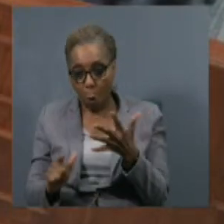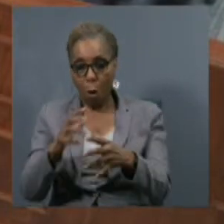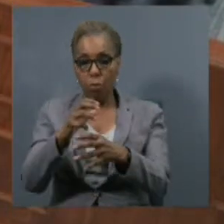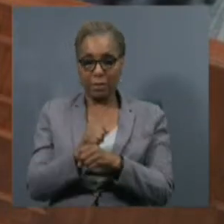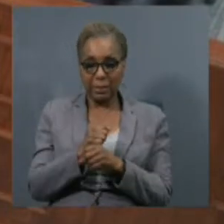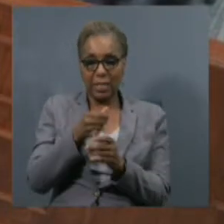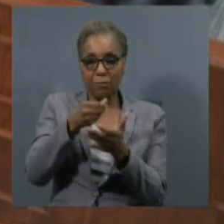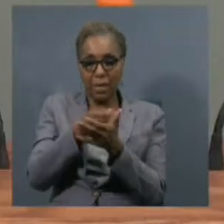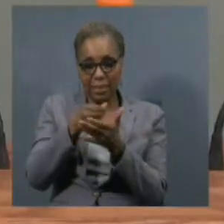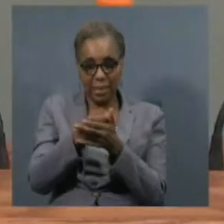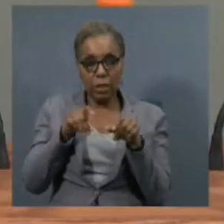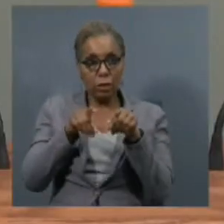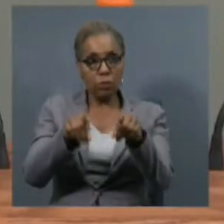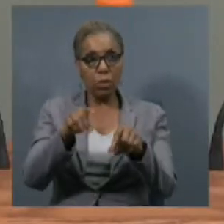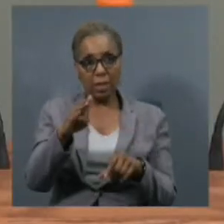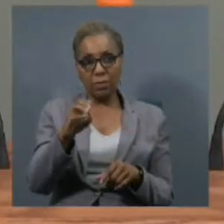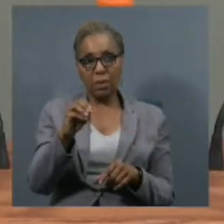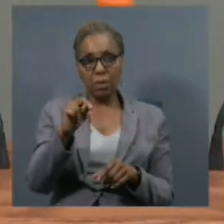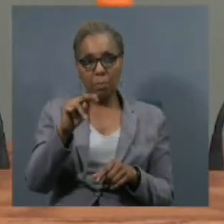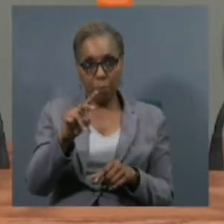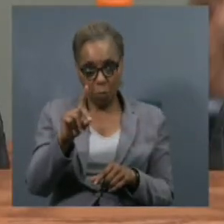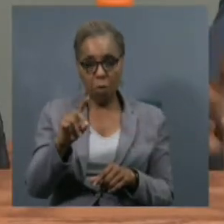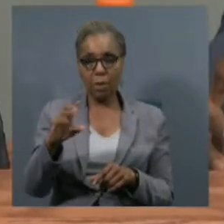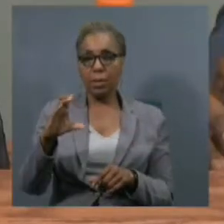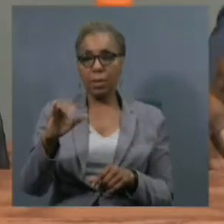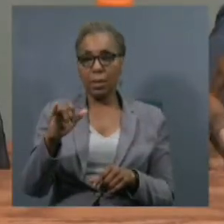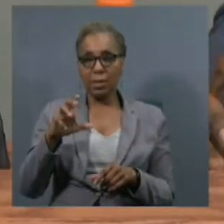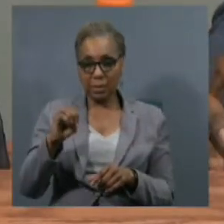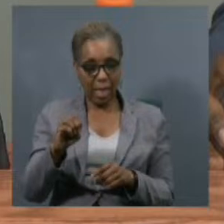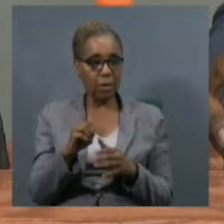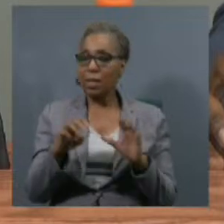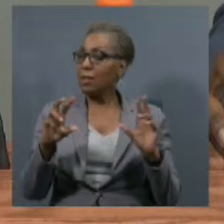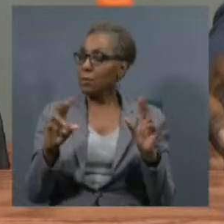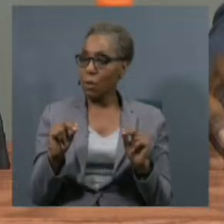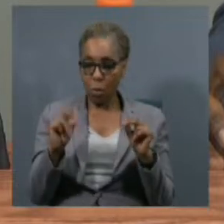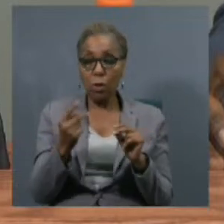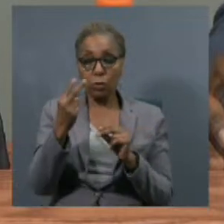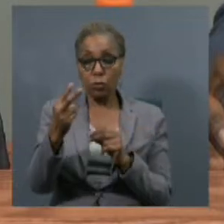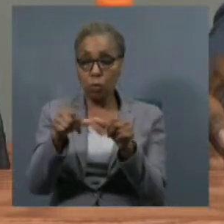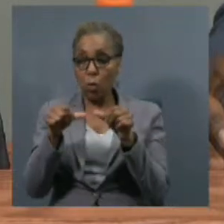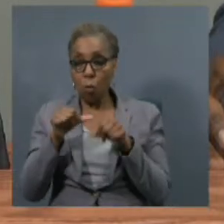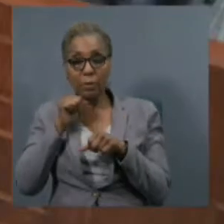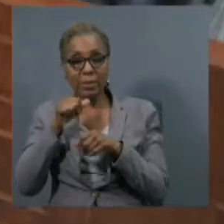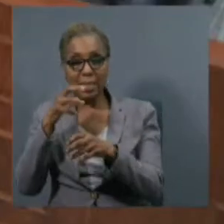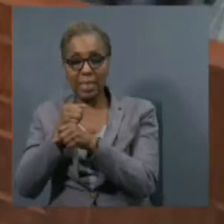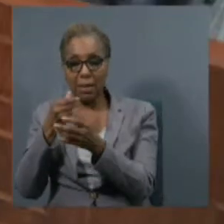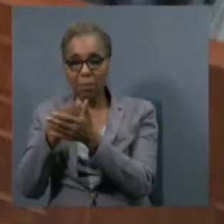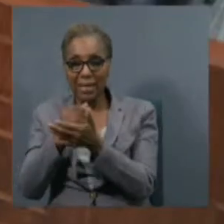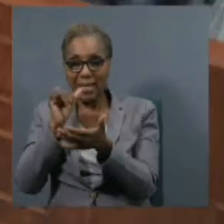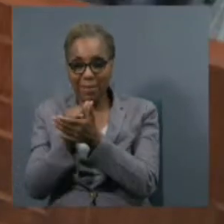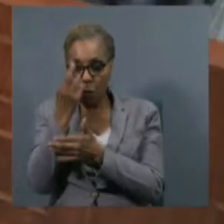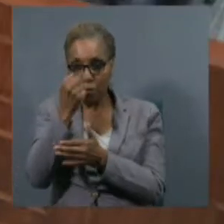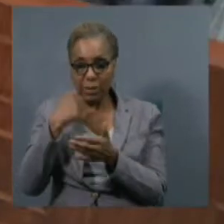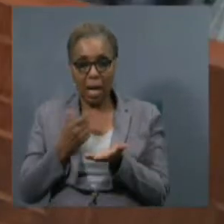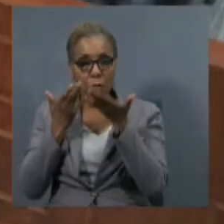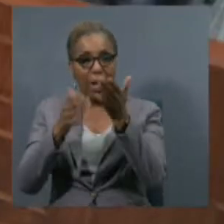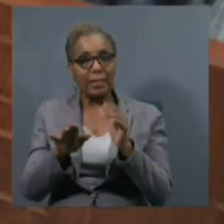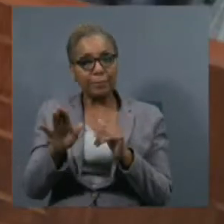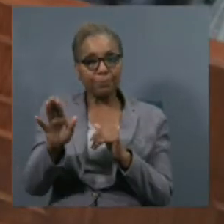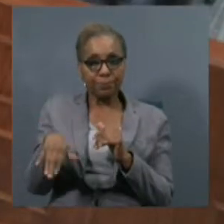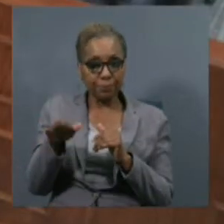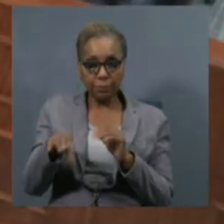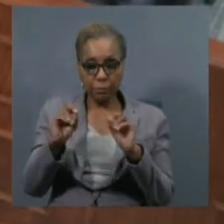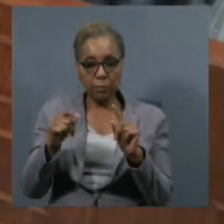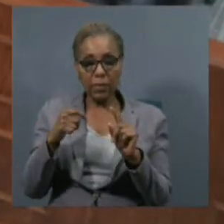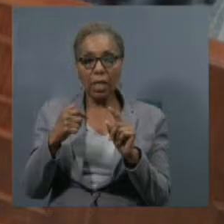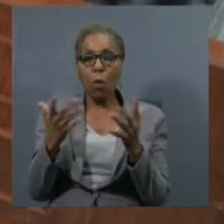cycle. It is that 2 wards didn't get money. No, That's the reason why that's I'm raising the issue and what I'm- trying to understand And what Director the White, situation is.